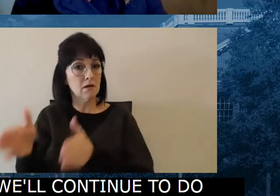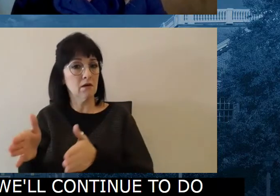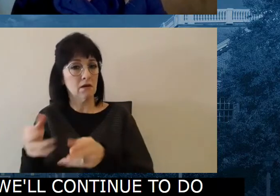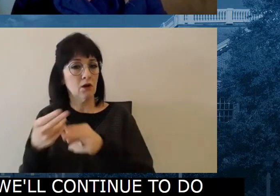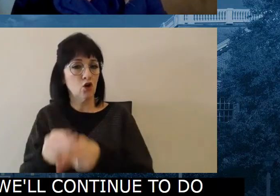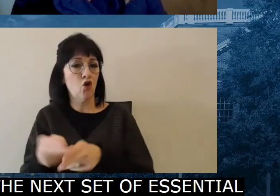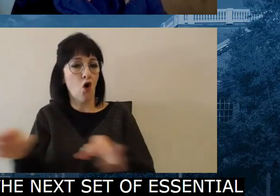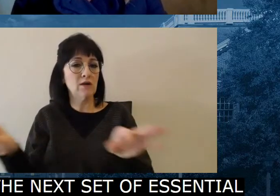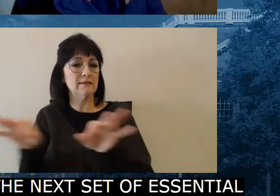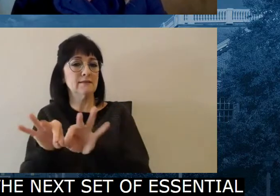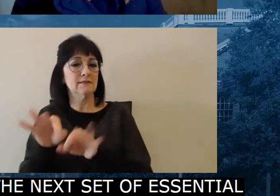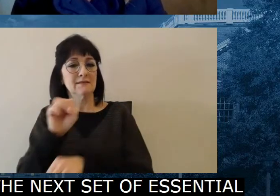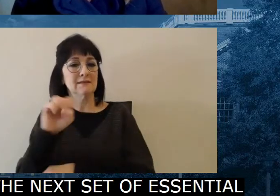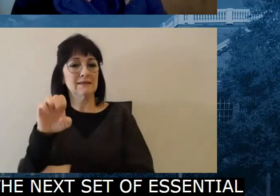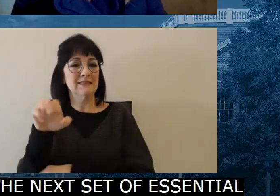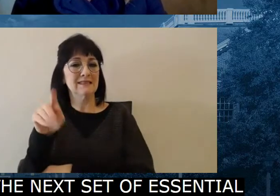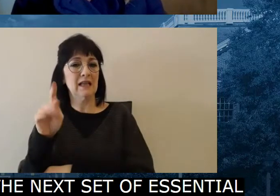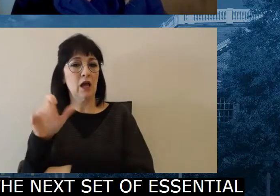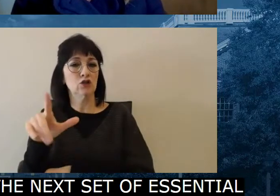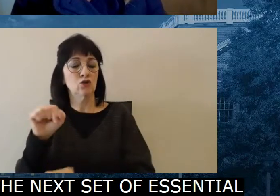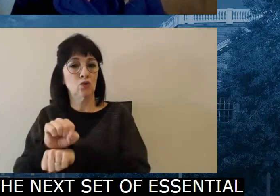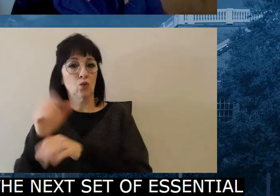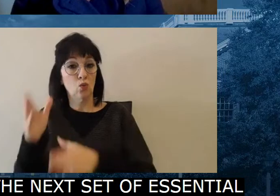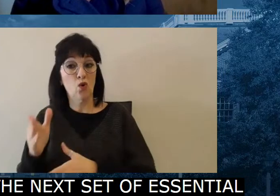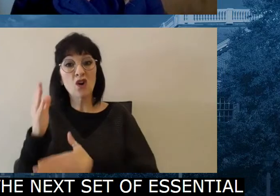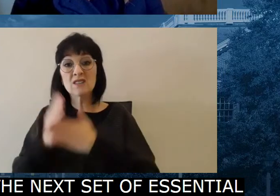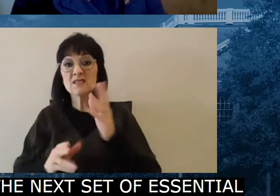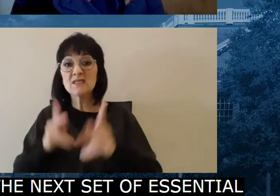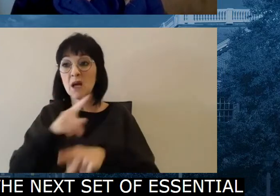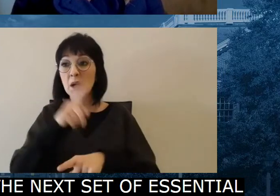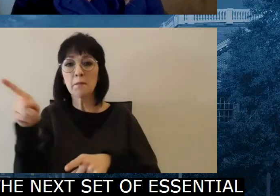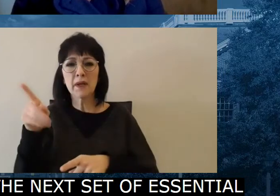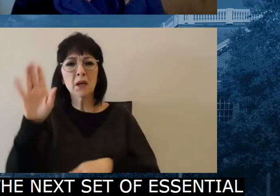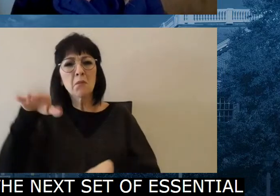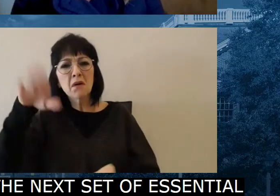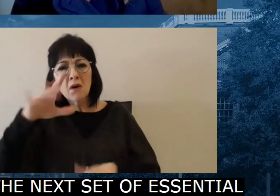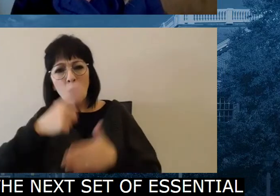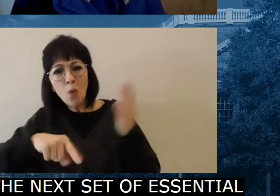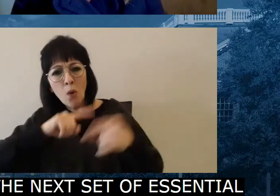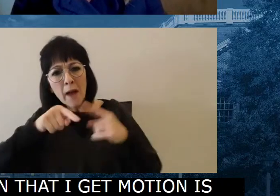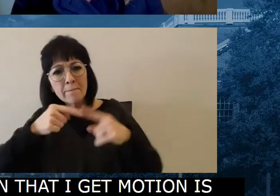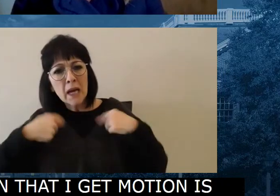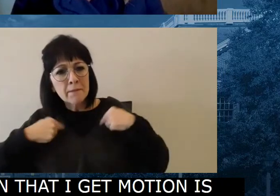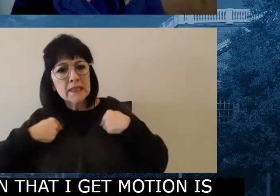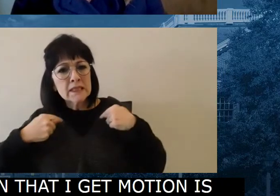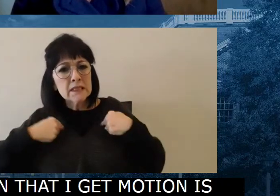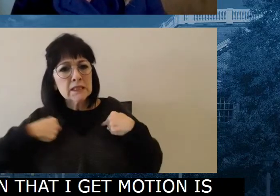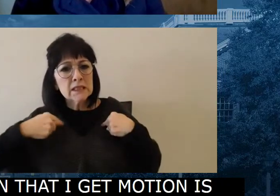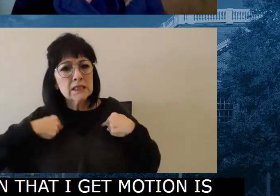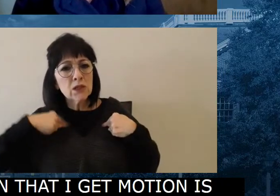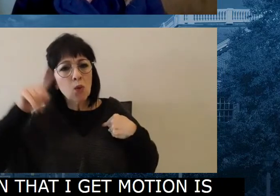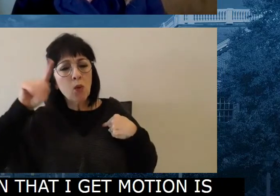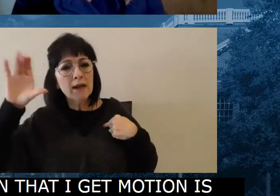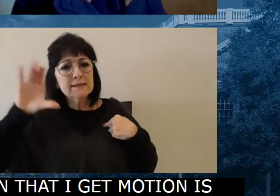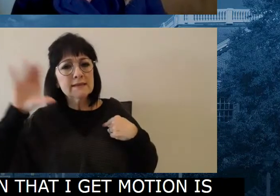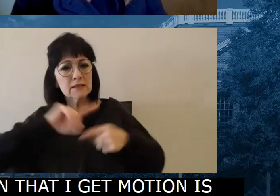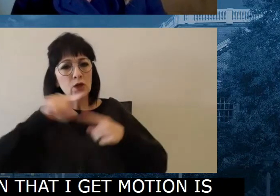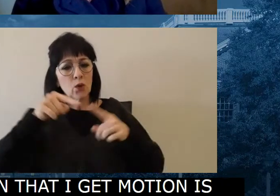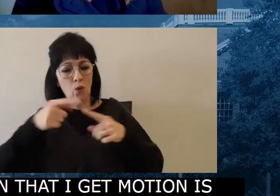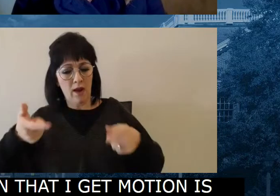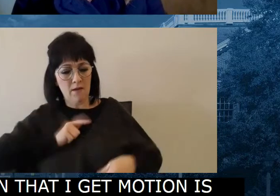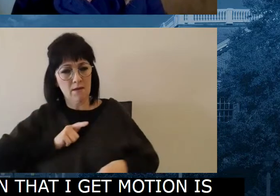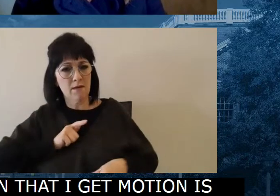is, what about me? I'm in 1C, kind of the general population. We'd like to get there as soon as we possibly